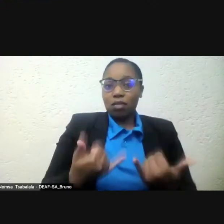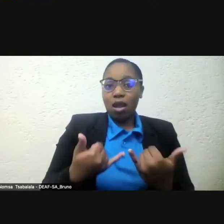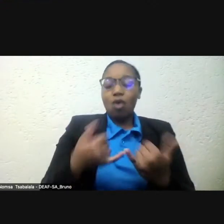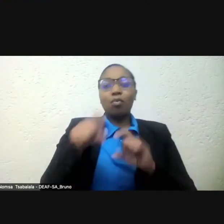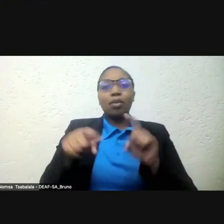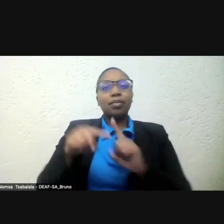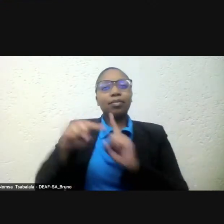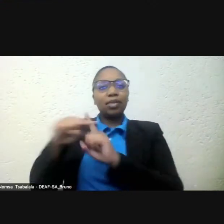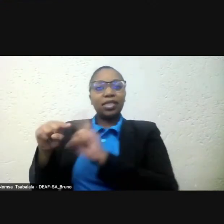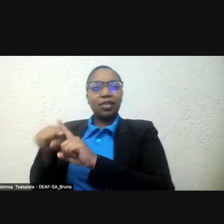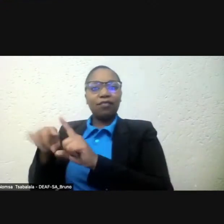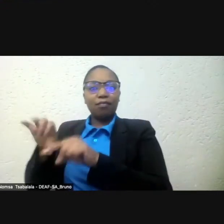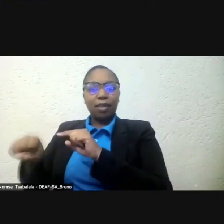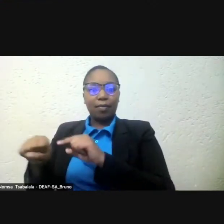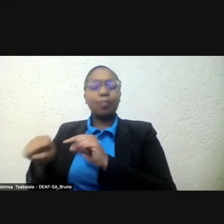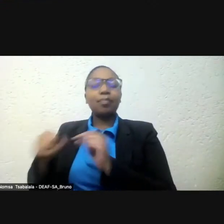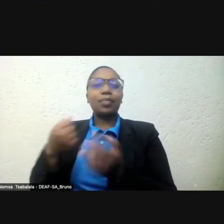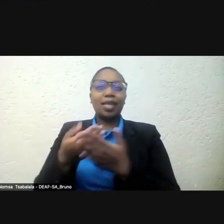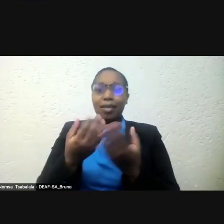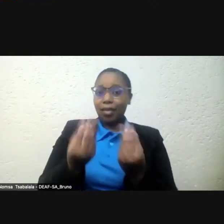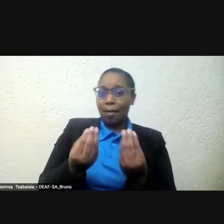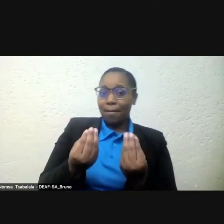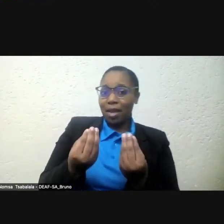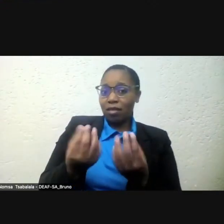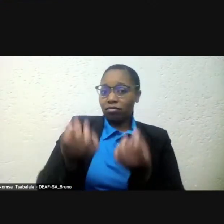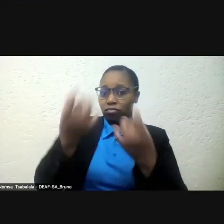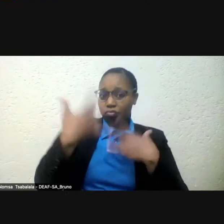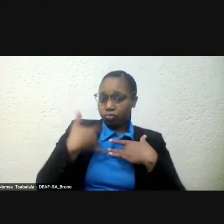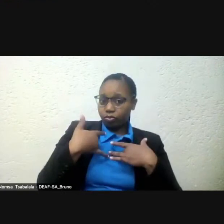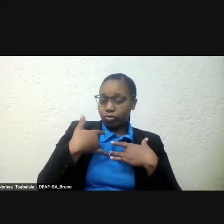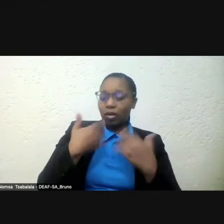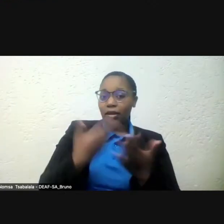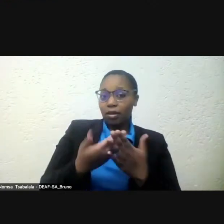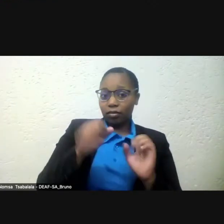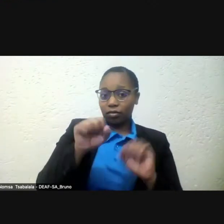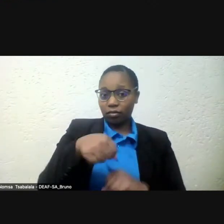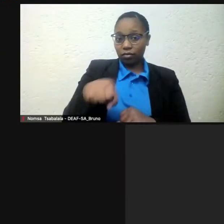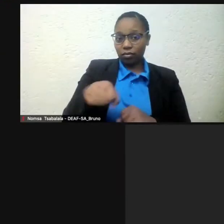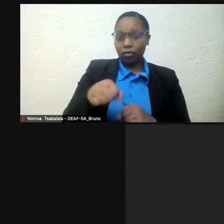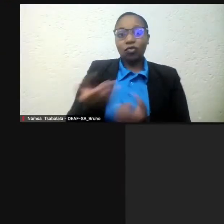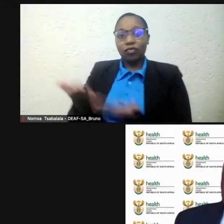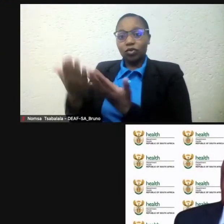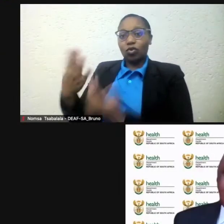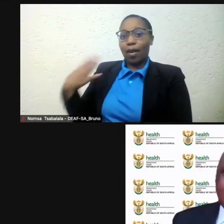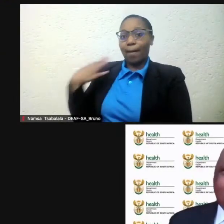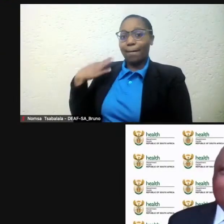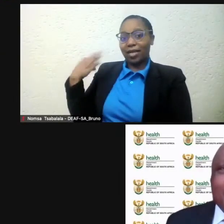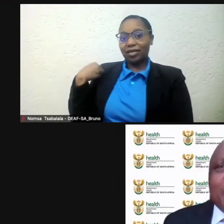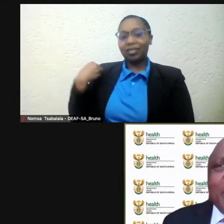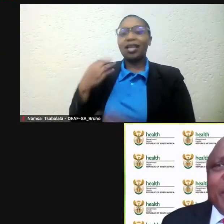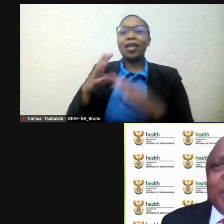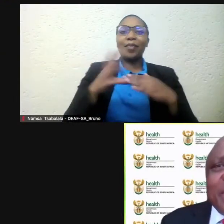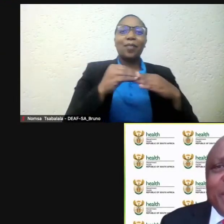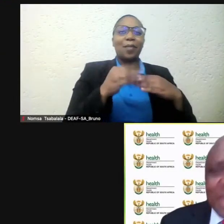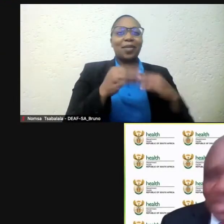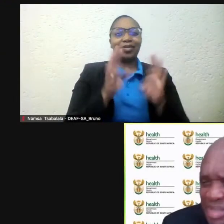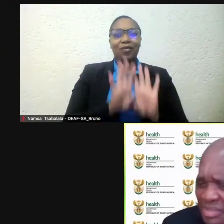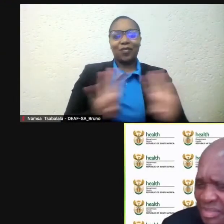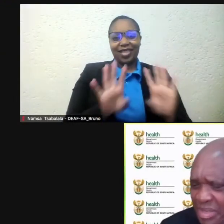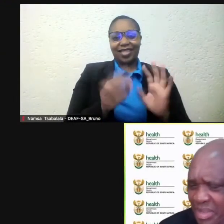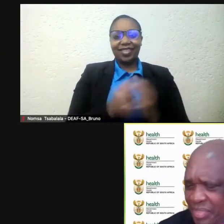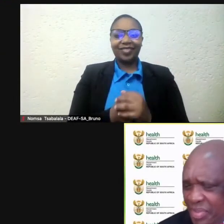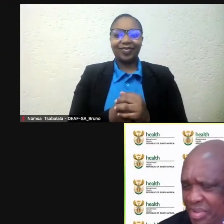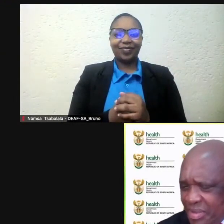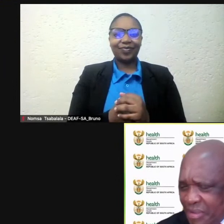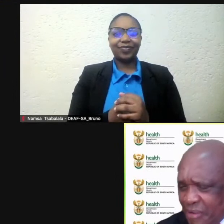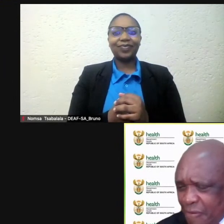panelists. We'll be able to distribute accordingly. Over to you, Minister and members of the panel. Can I just ask?